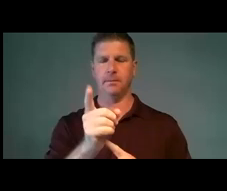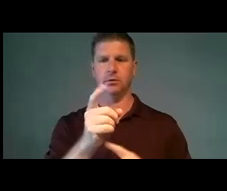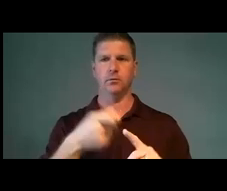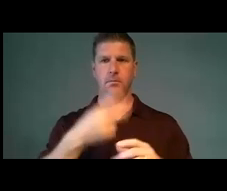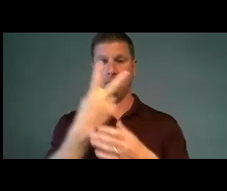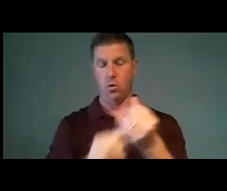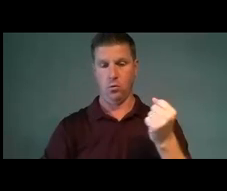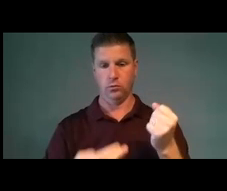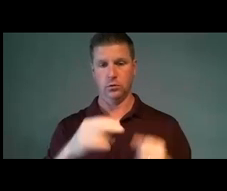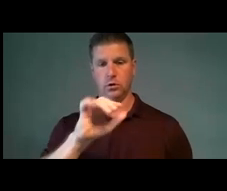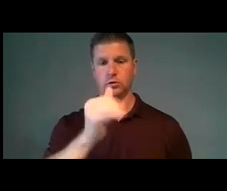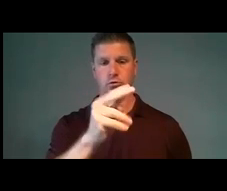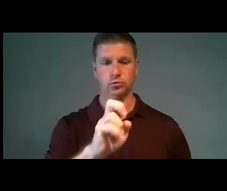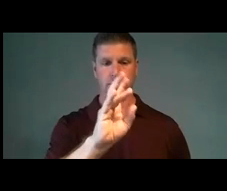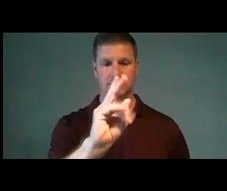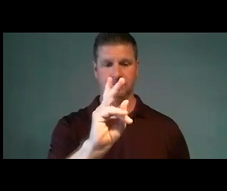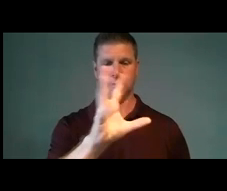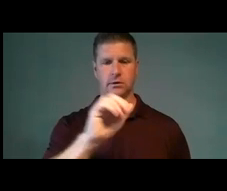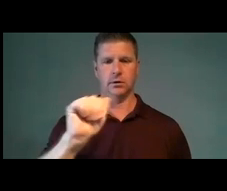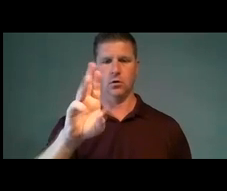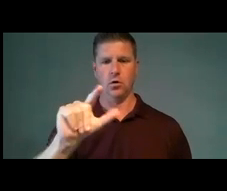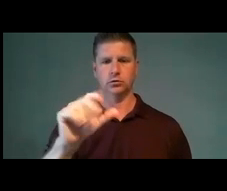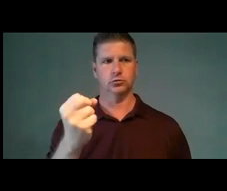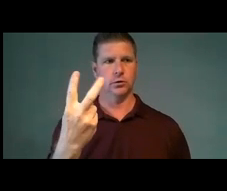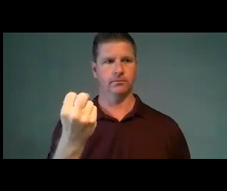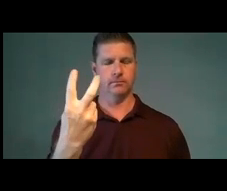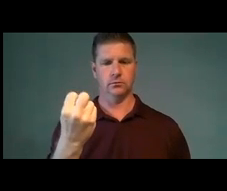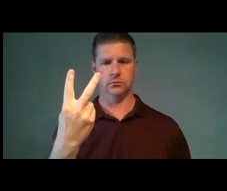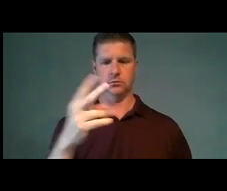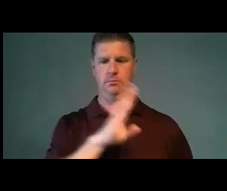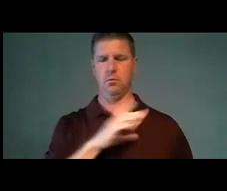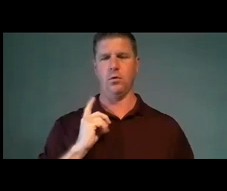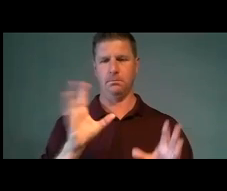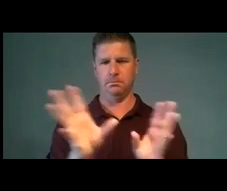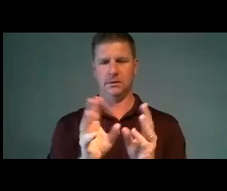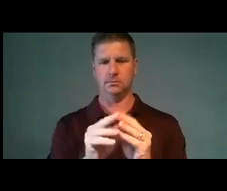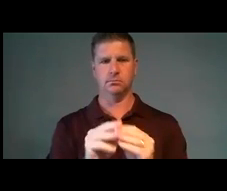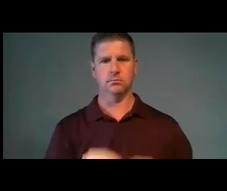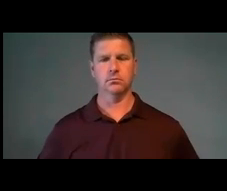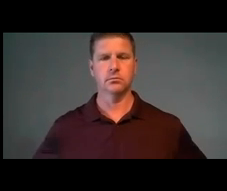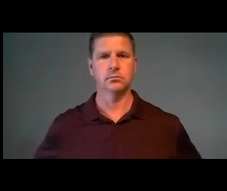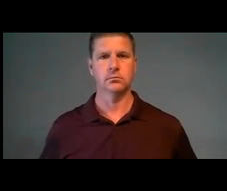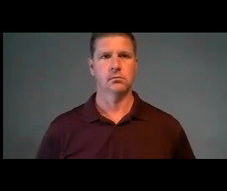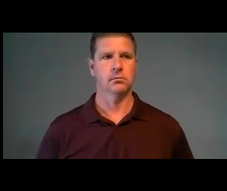the June 17th and August 12th board meetings.